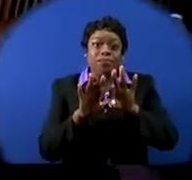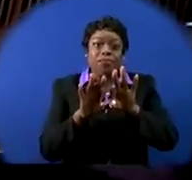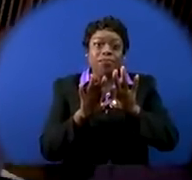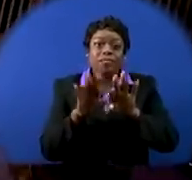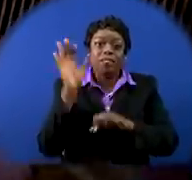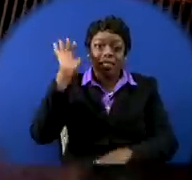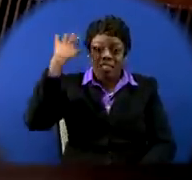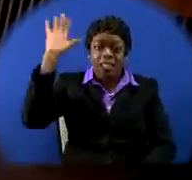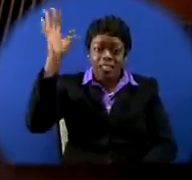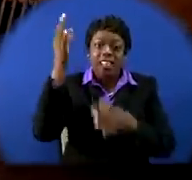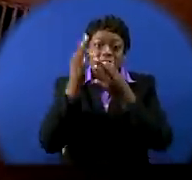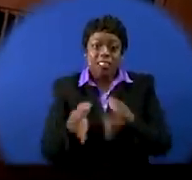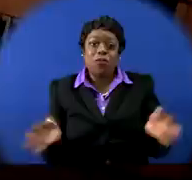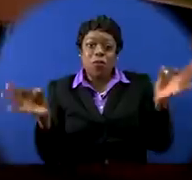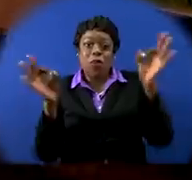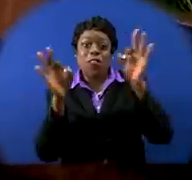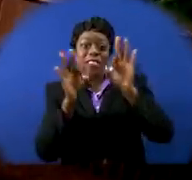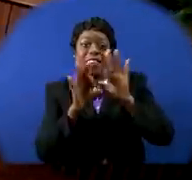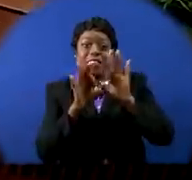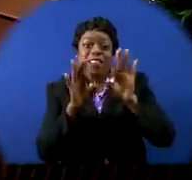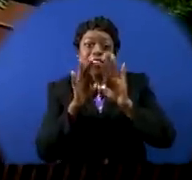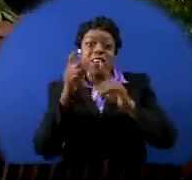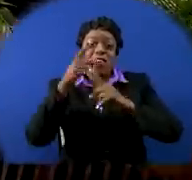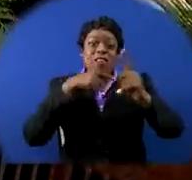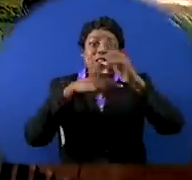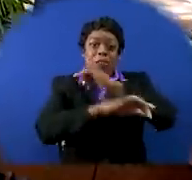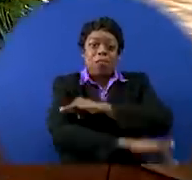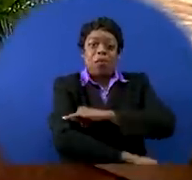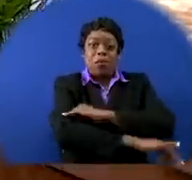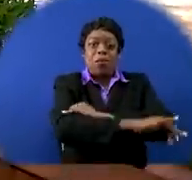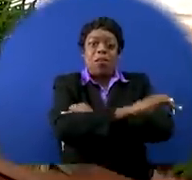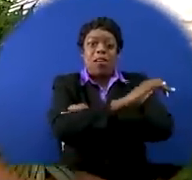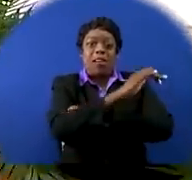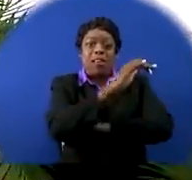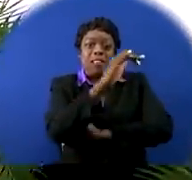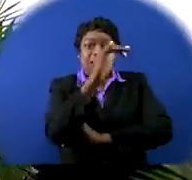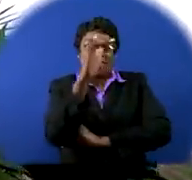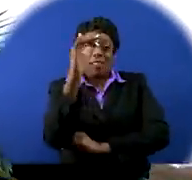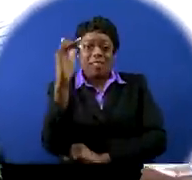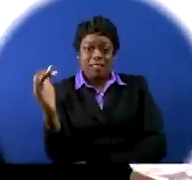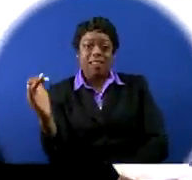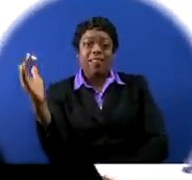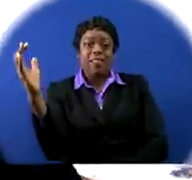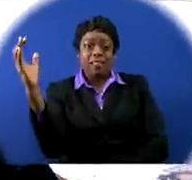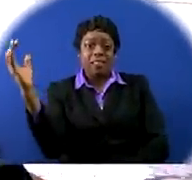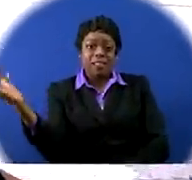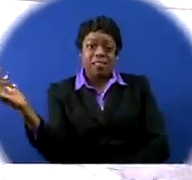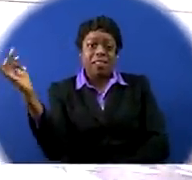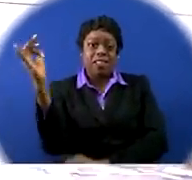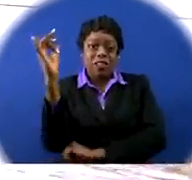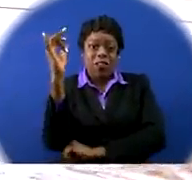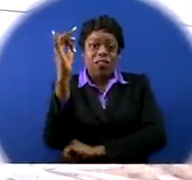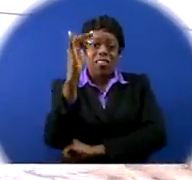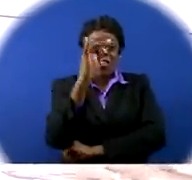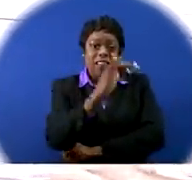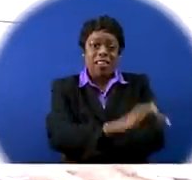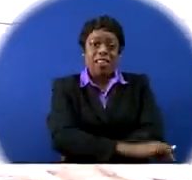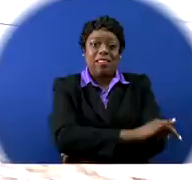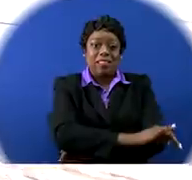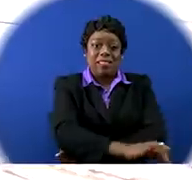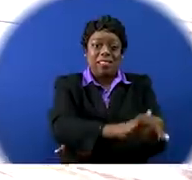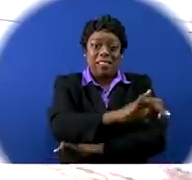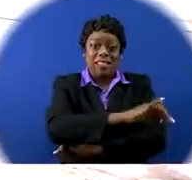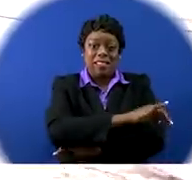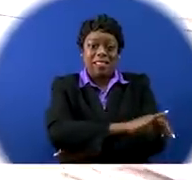Ain't he worthy? From the rising of the sun to the going down of